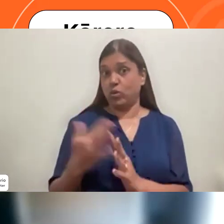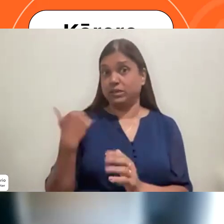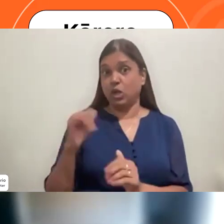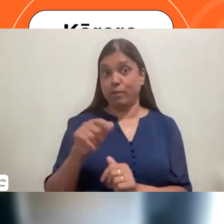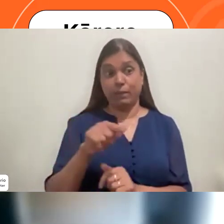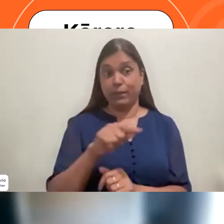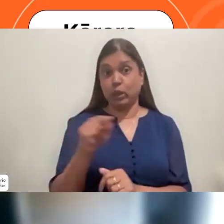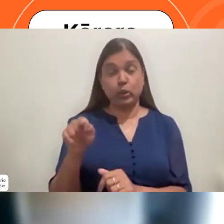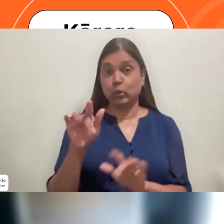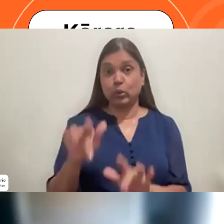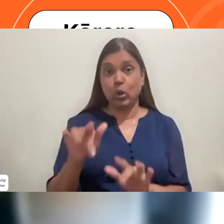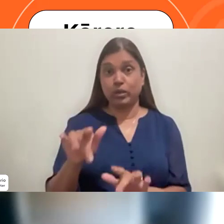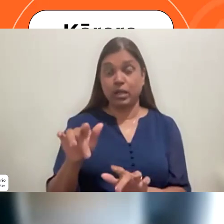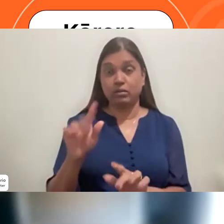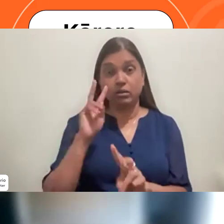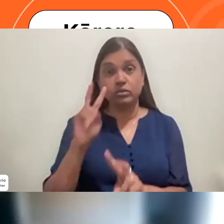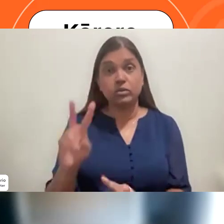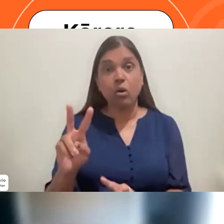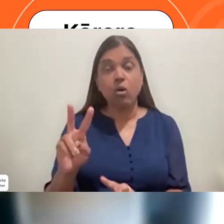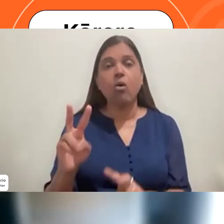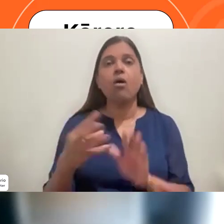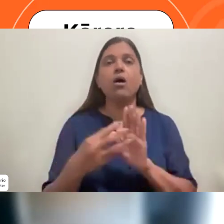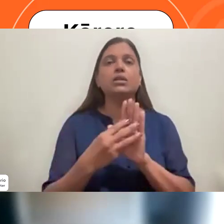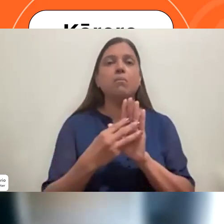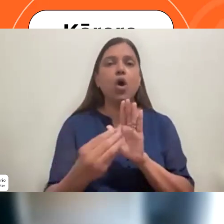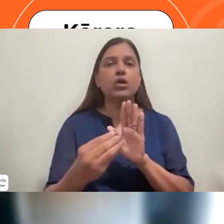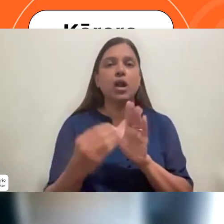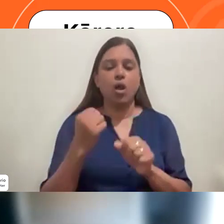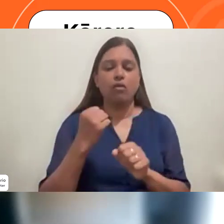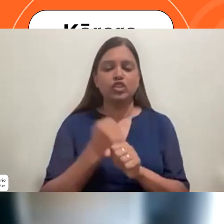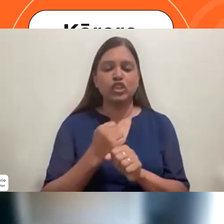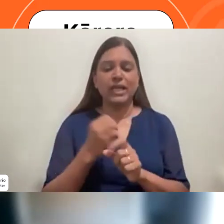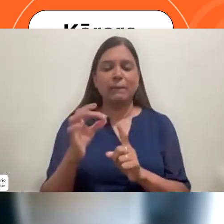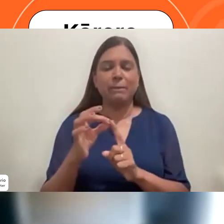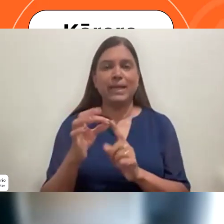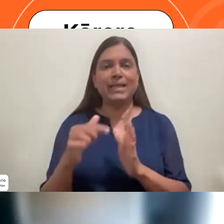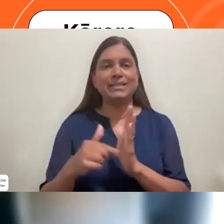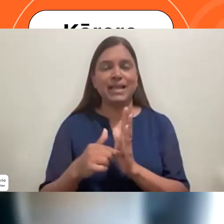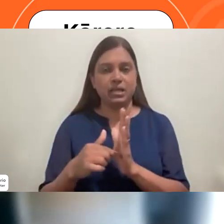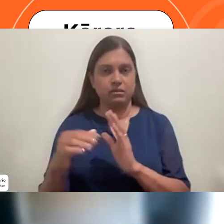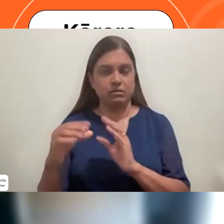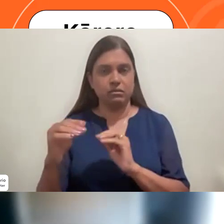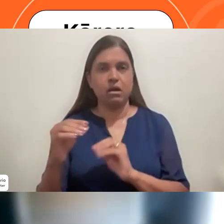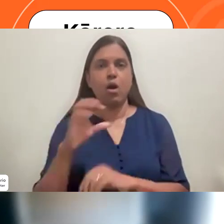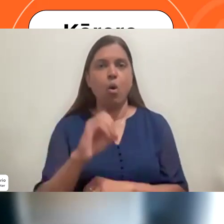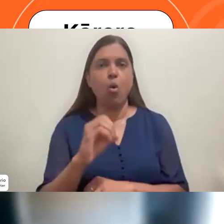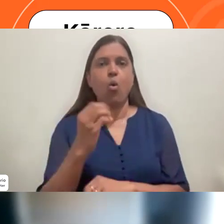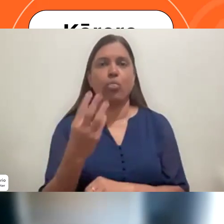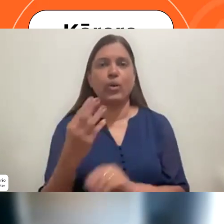the release of the model from ChatGPT o3 Mini High and Deep Research. And both of